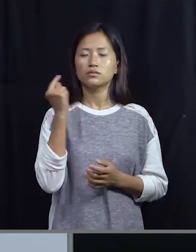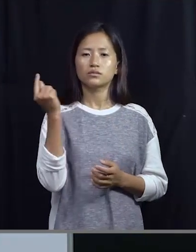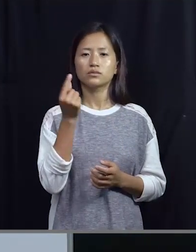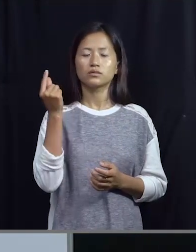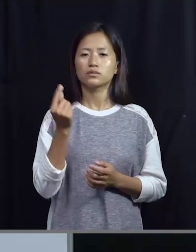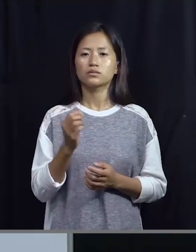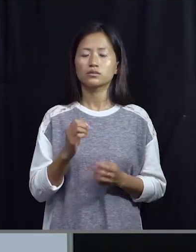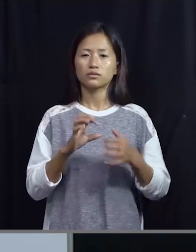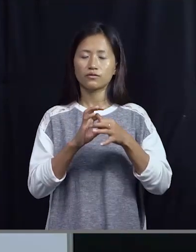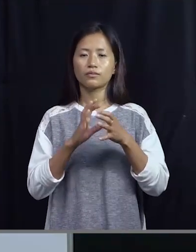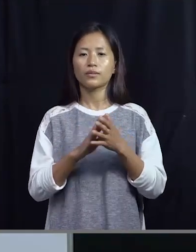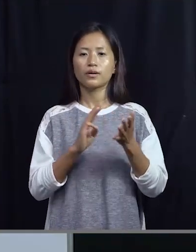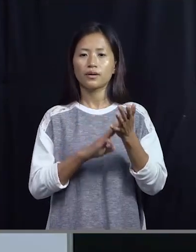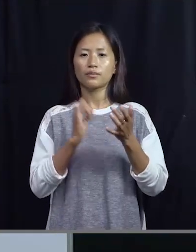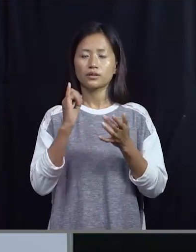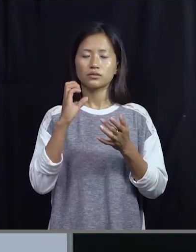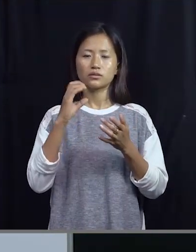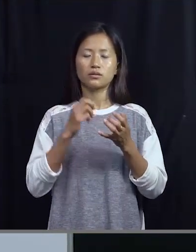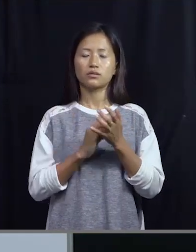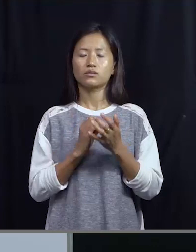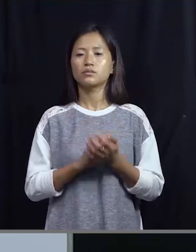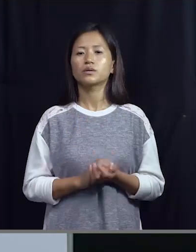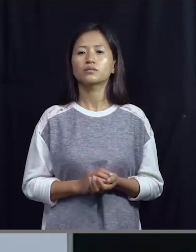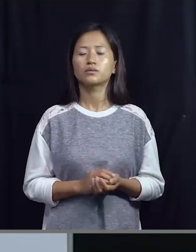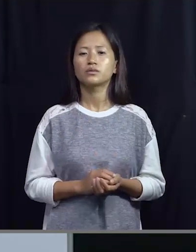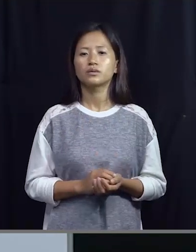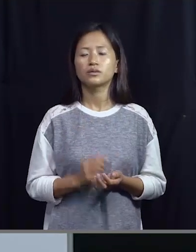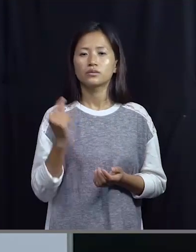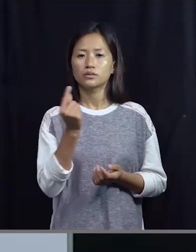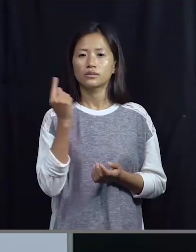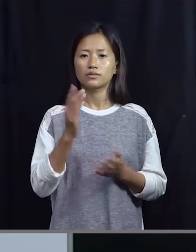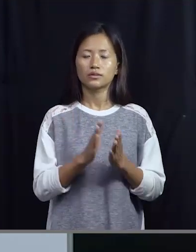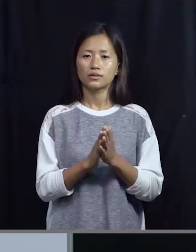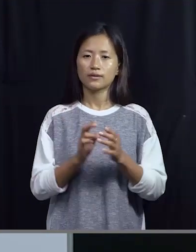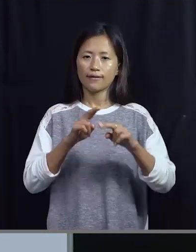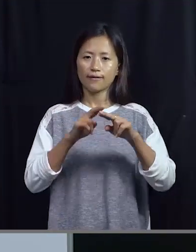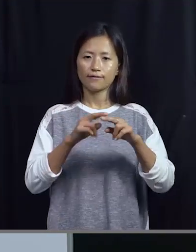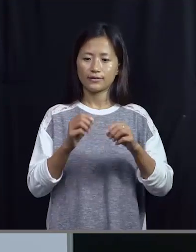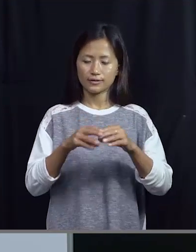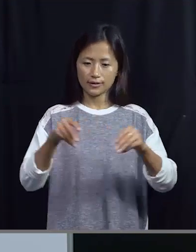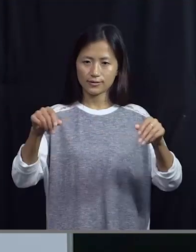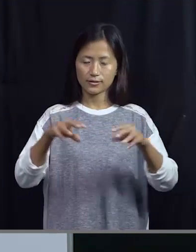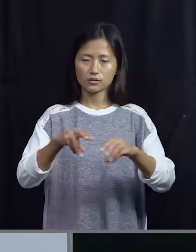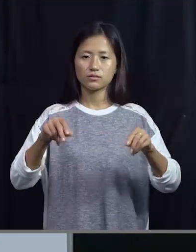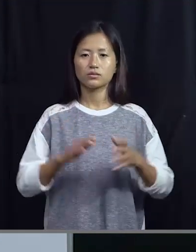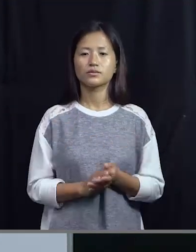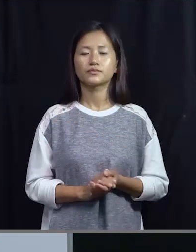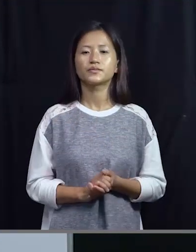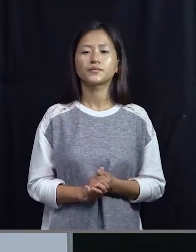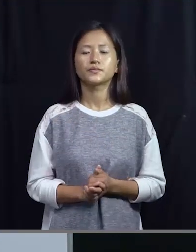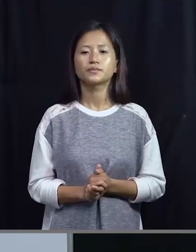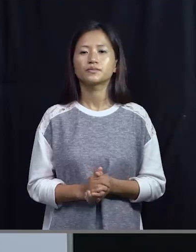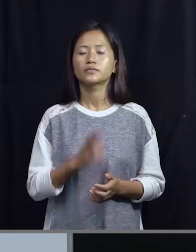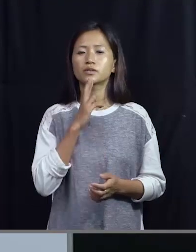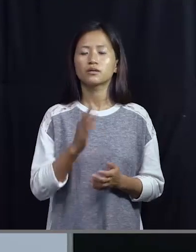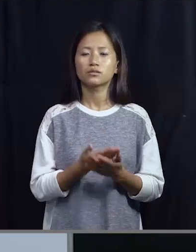of microbes as biofertilizers. How are microbes used as fertilizers? You know what are fertilizers, right?